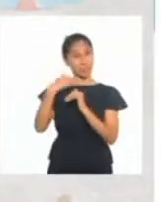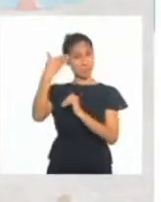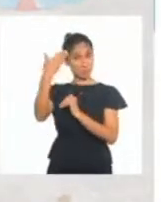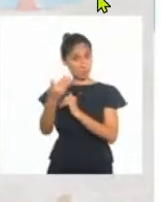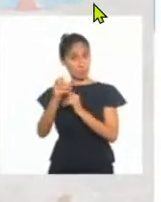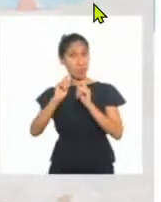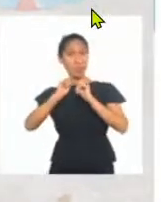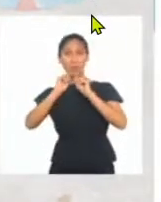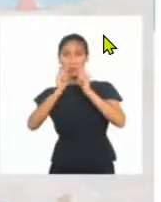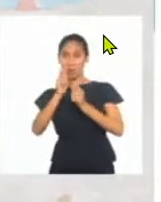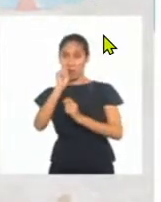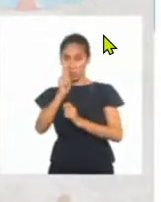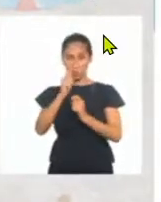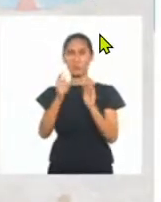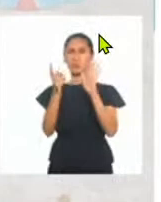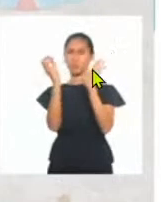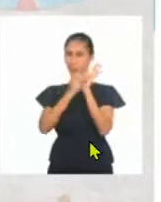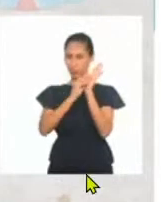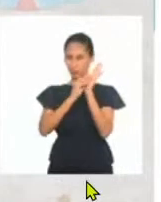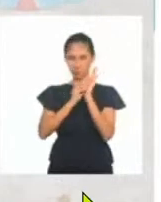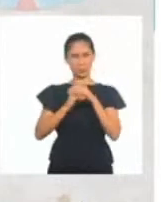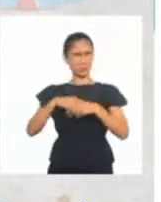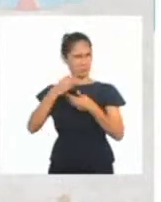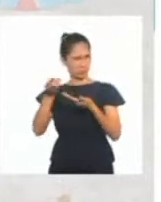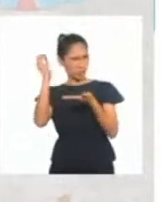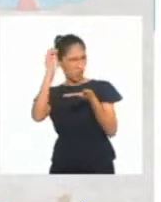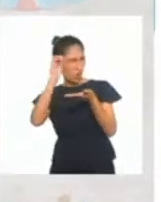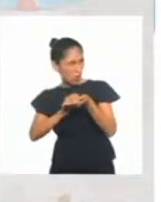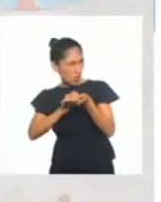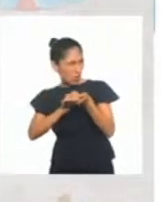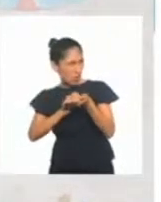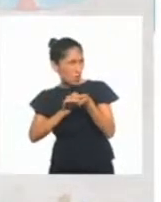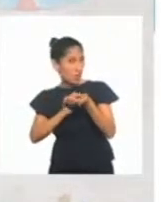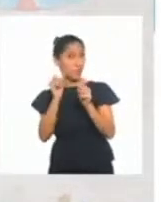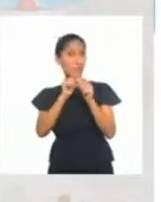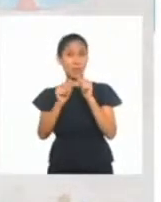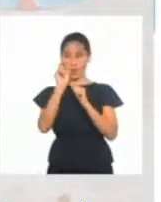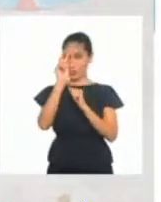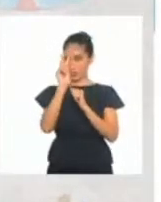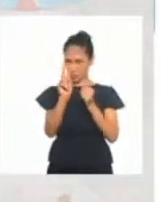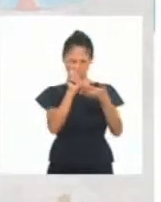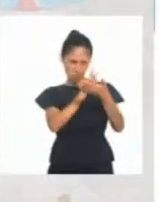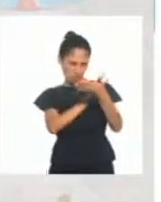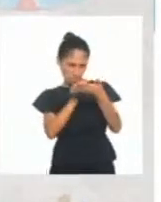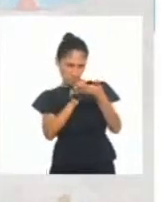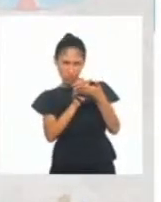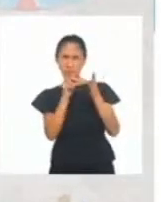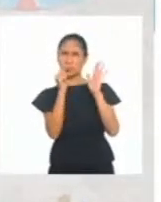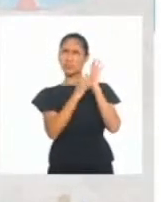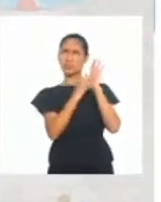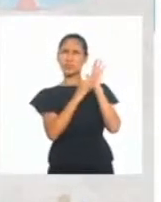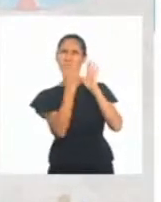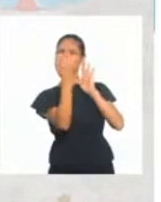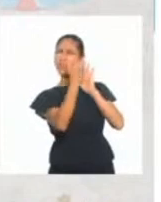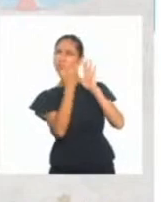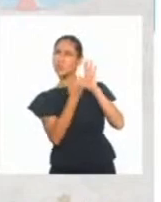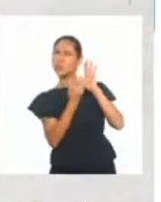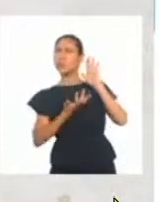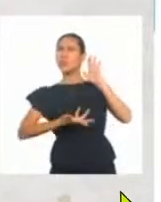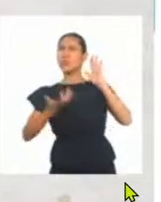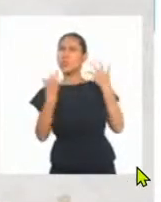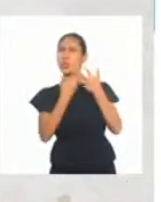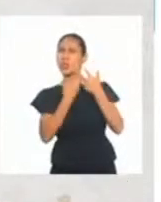sure? Try again, Iyari. Claro, se ha equivocado. Look at phrase number 2. Se ha equivocado, hasta que le corrige. Which picture represents